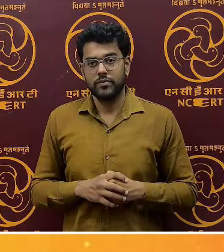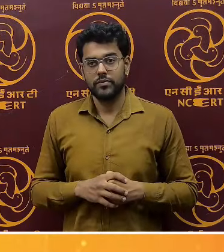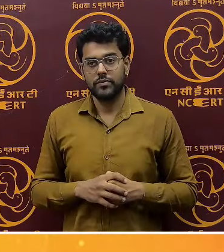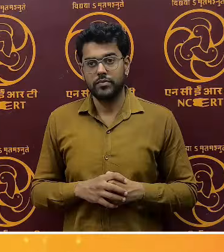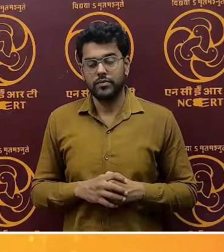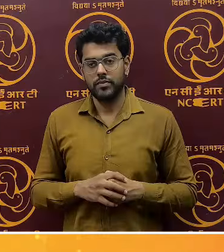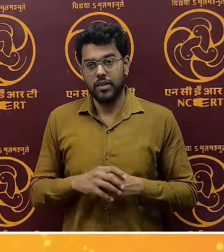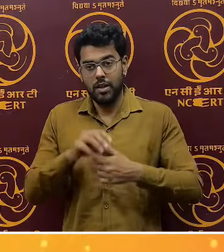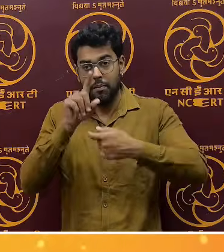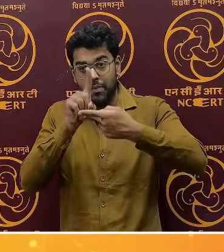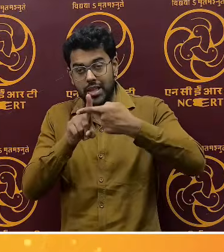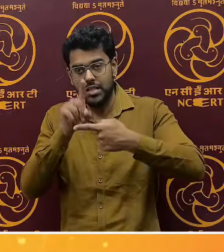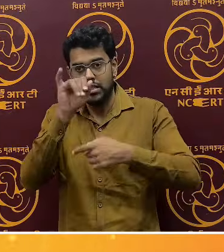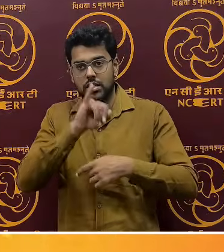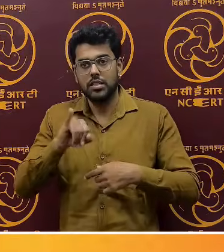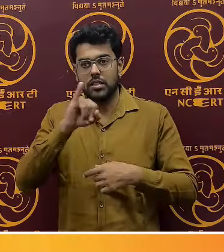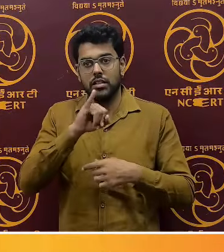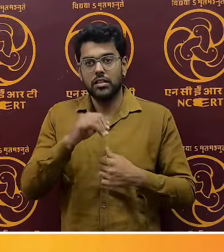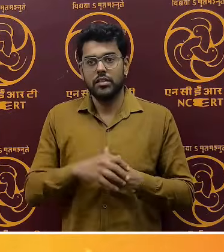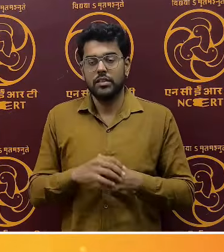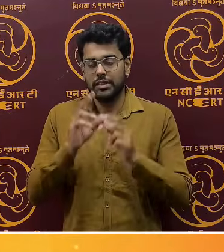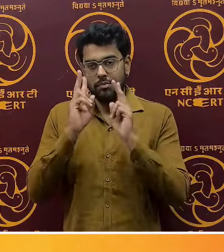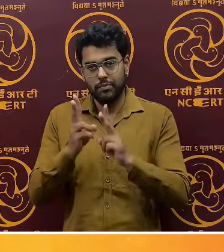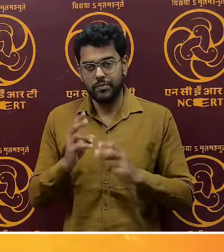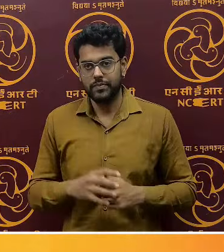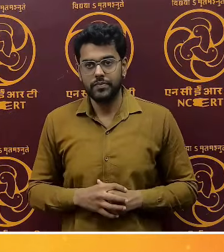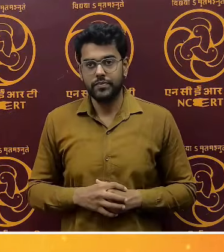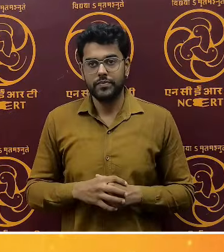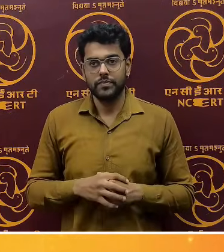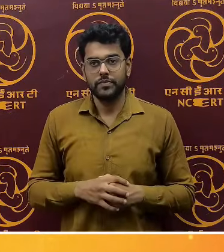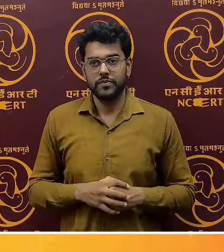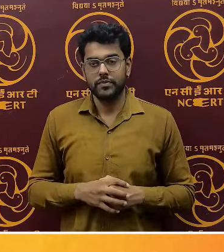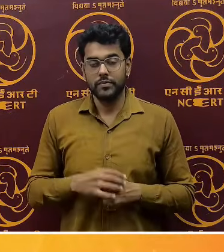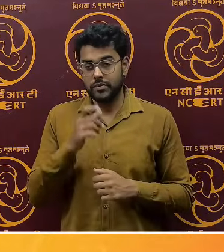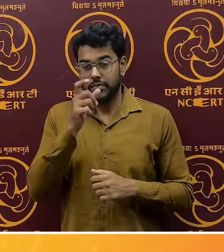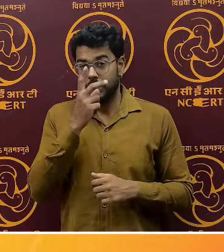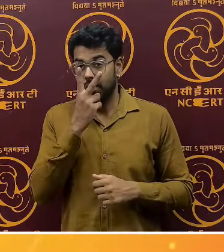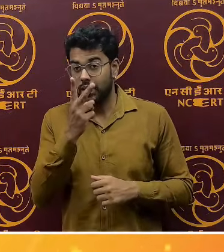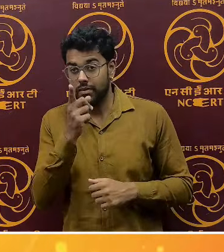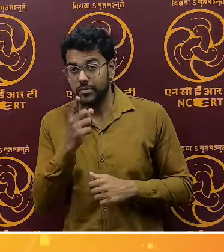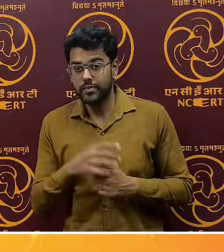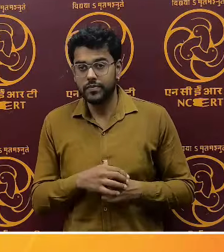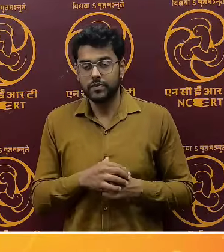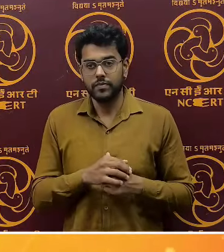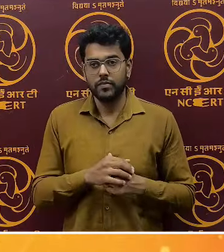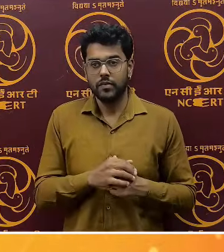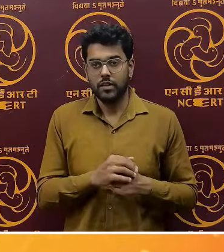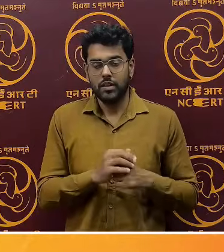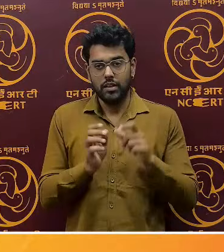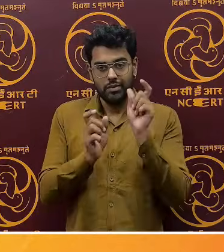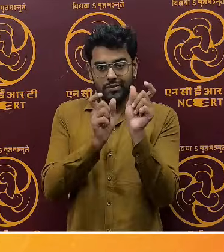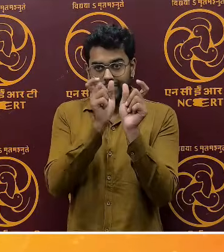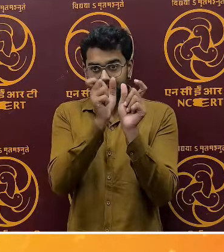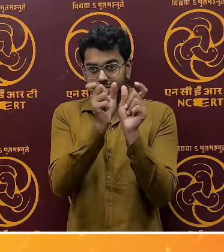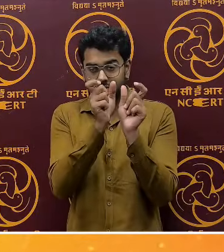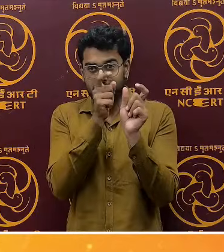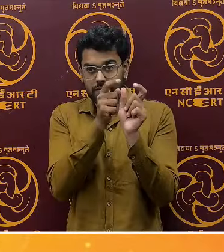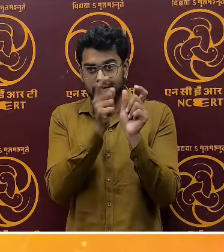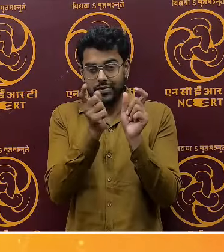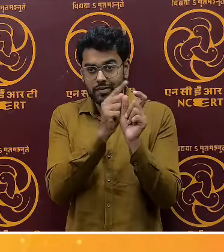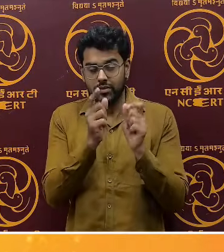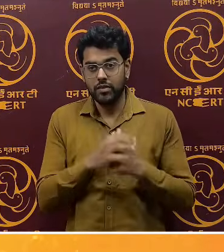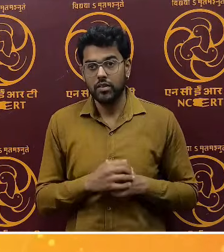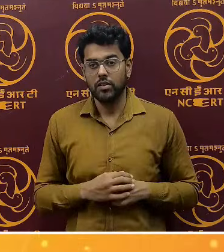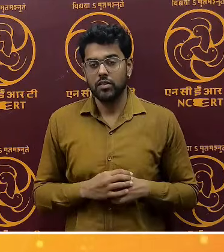plus 6 6 as it is. Now you can see from first two terms there is a common term, that is I